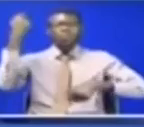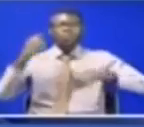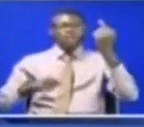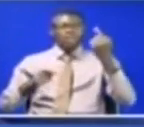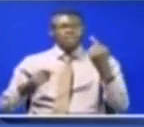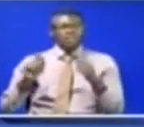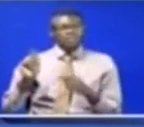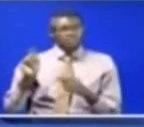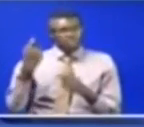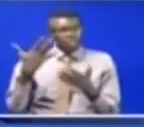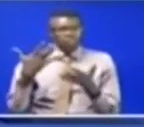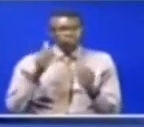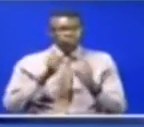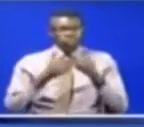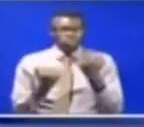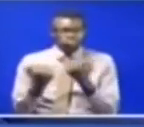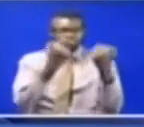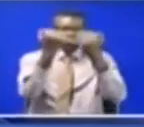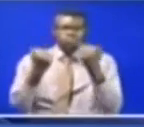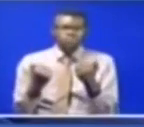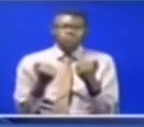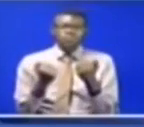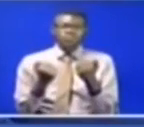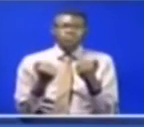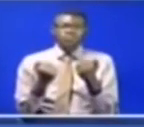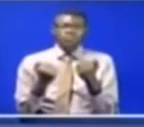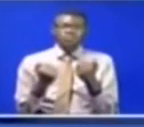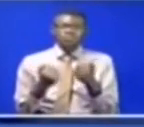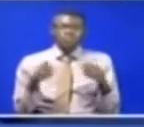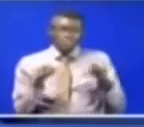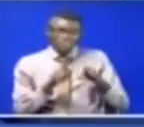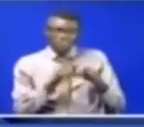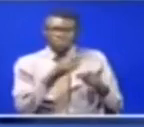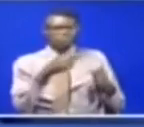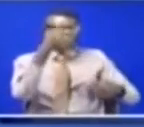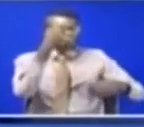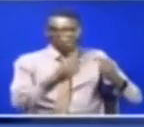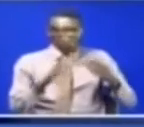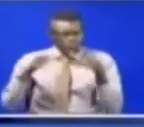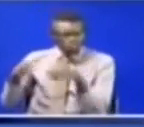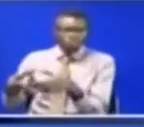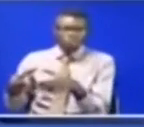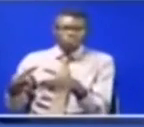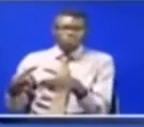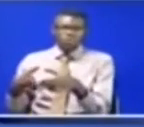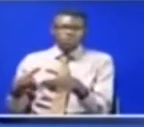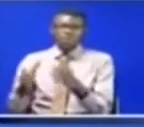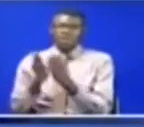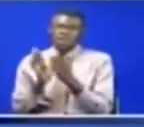champion on a Group A car. And I was a champion on a Group N